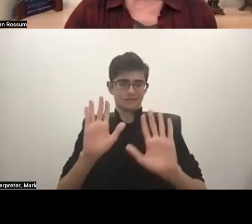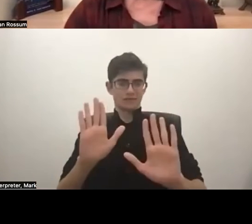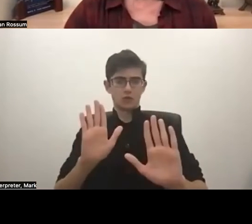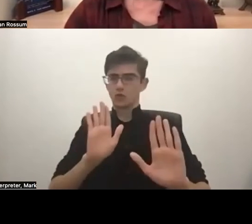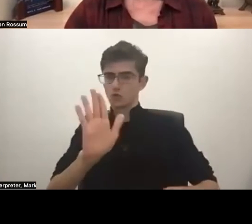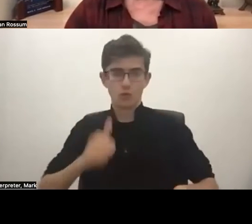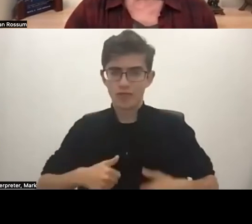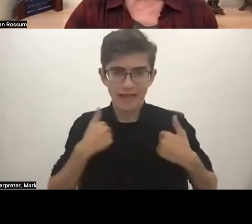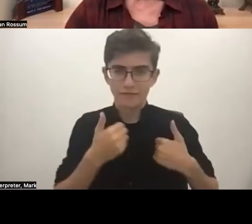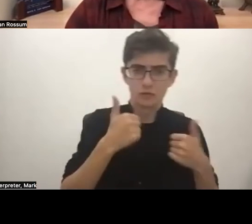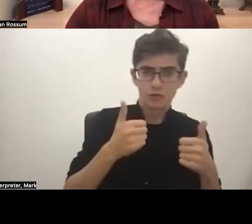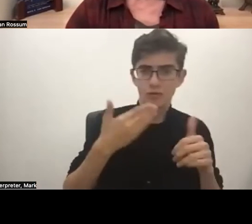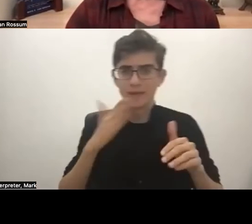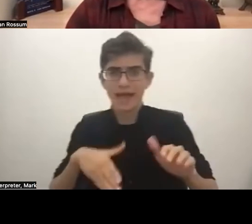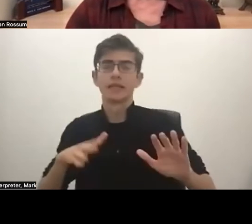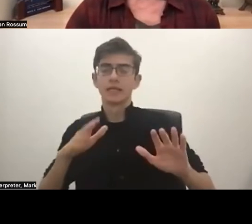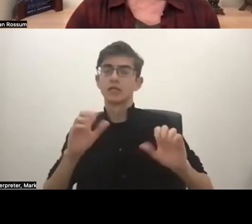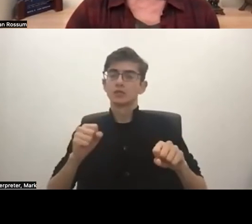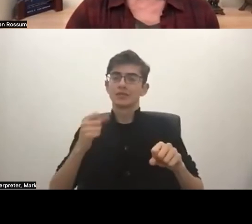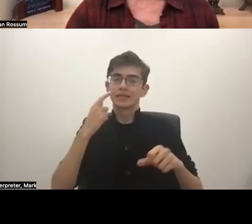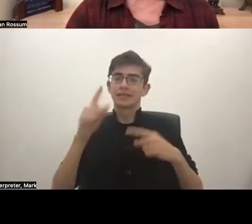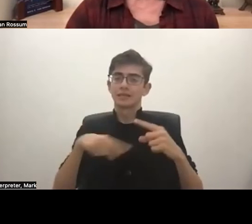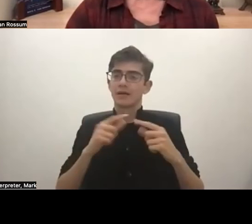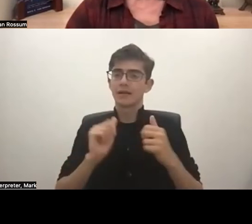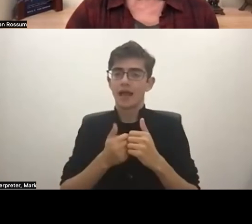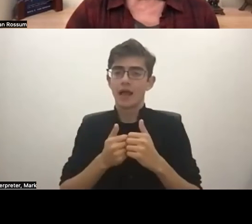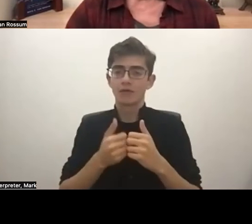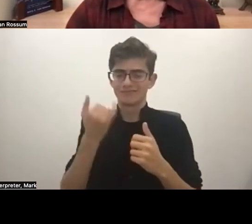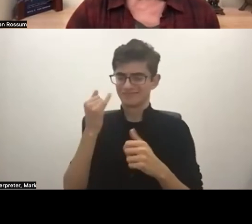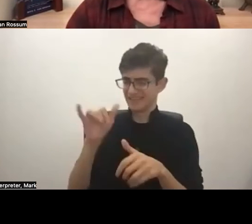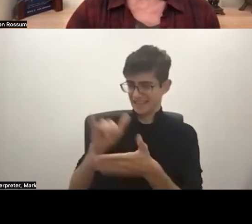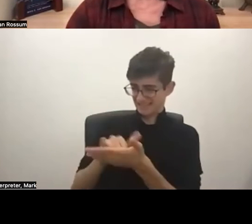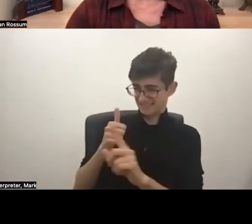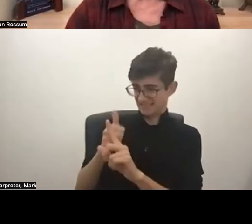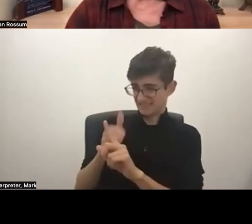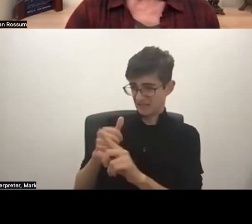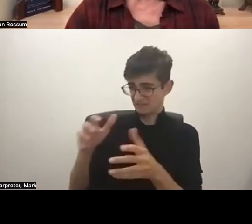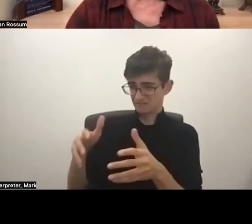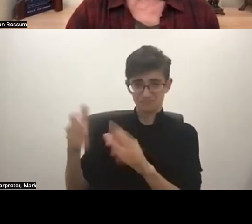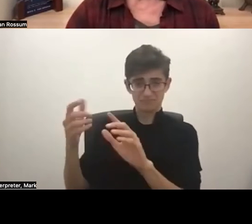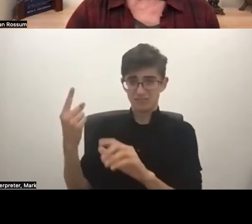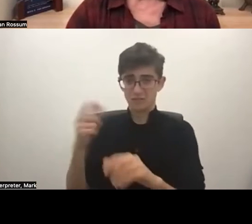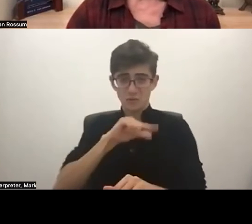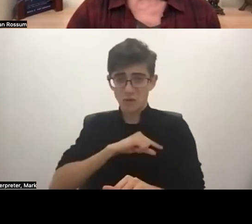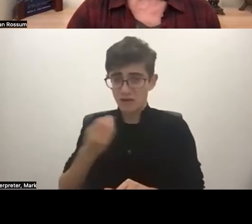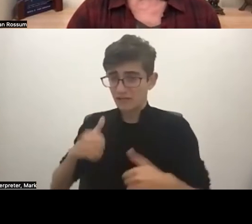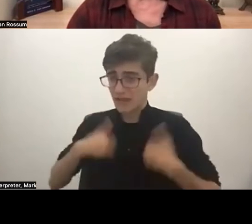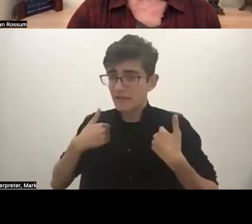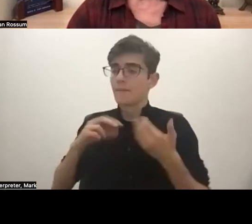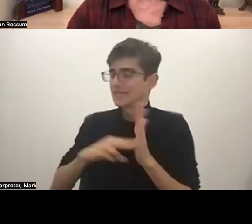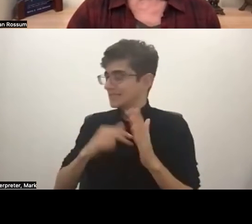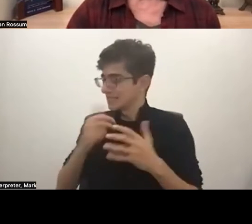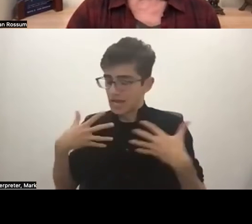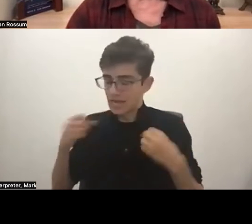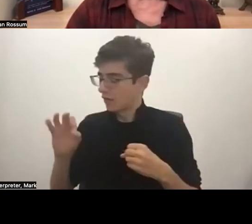be reasonably conceived as an affront to someone's quality of life, therefore they're helpful. And